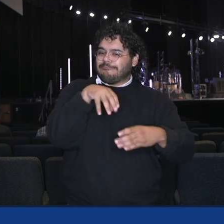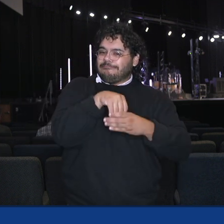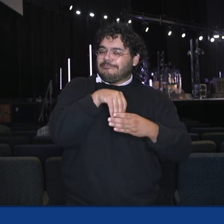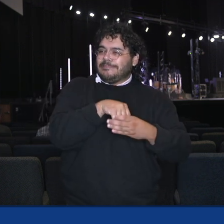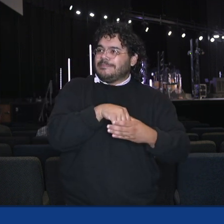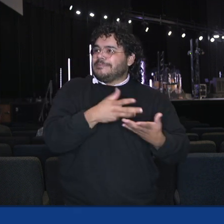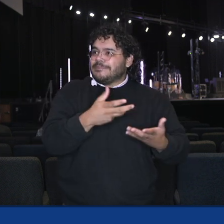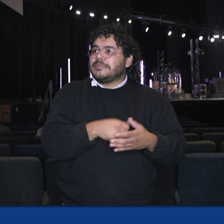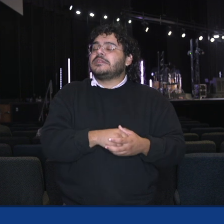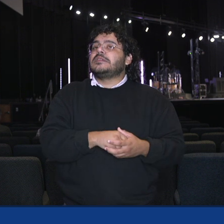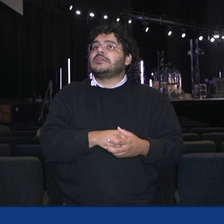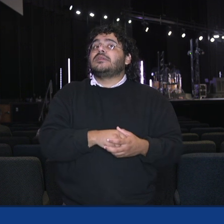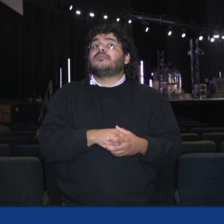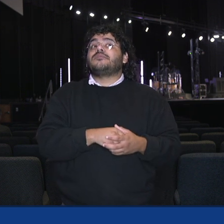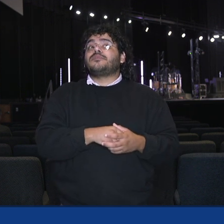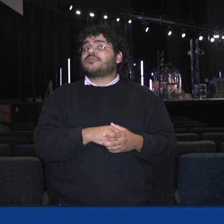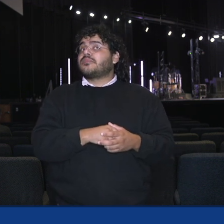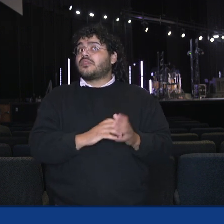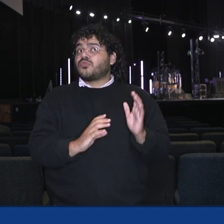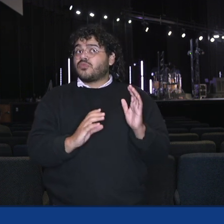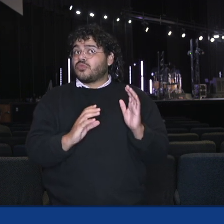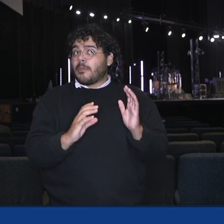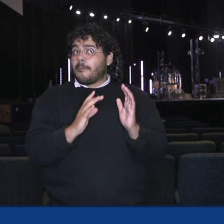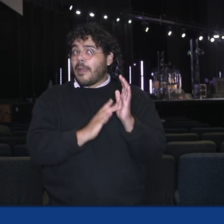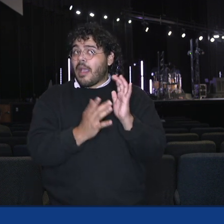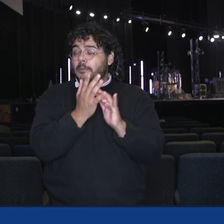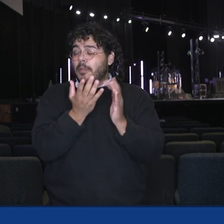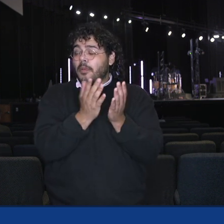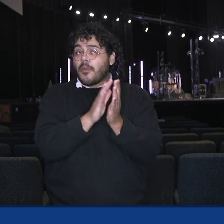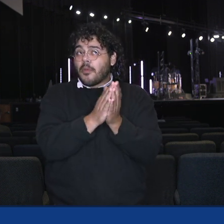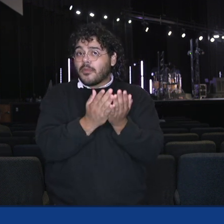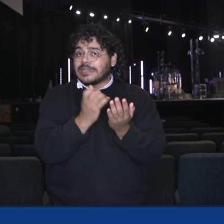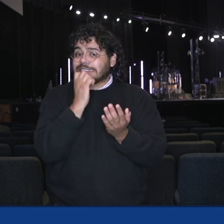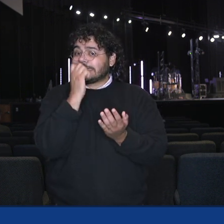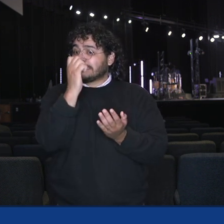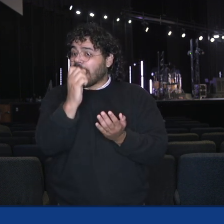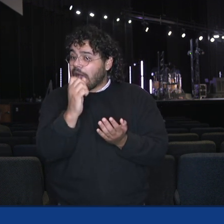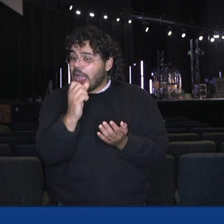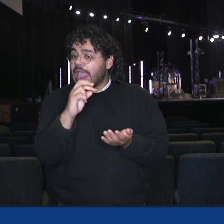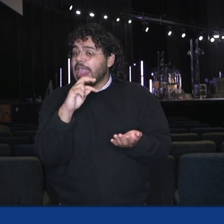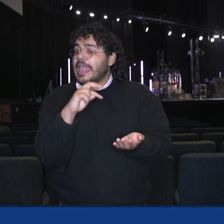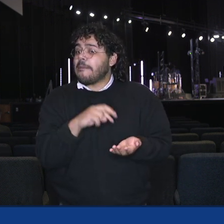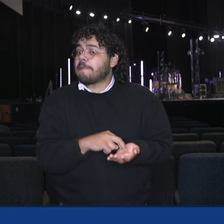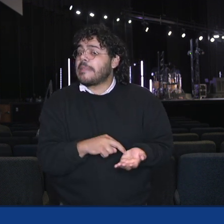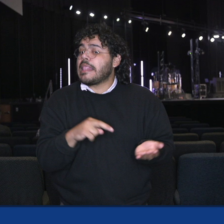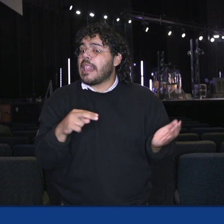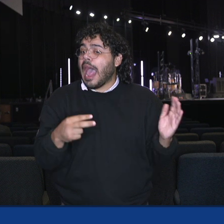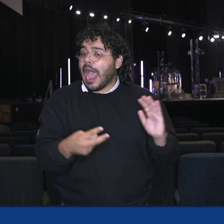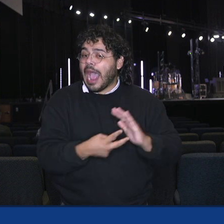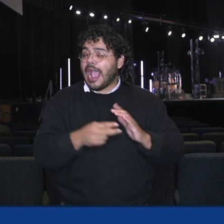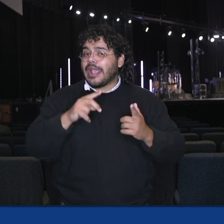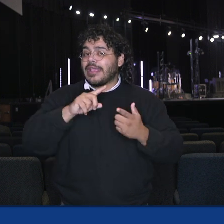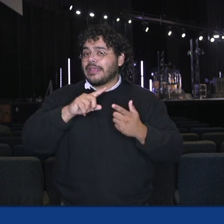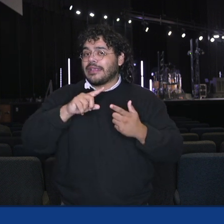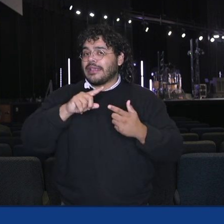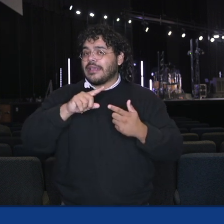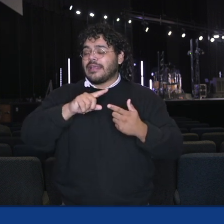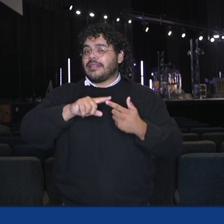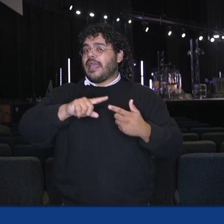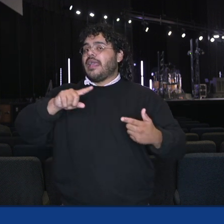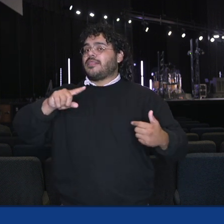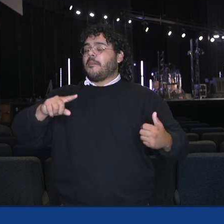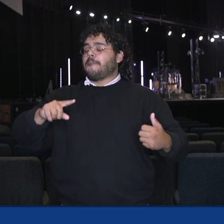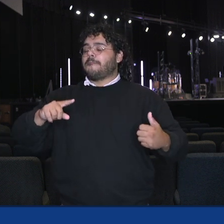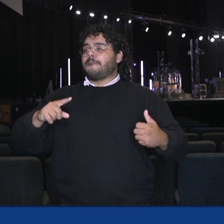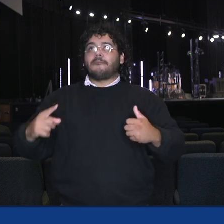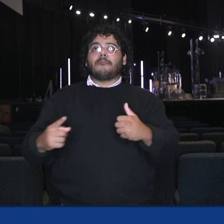Scripture does not imply at all that the primary reason for the